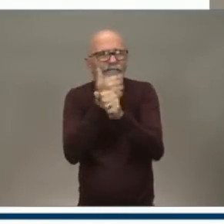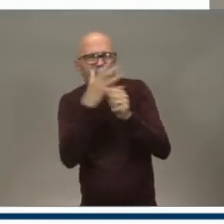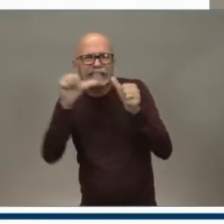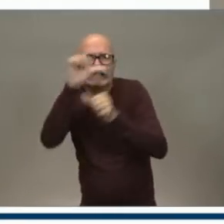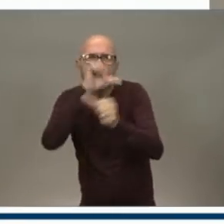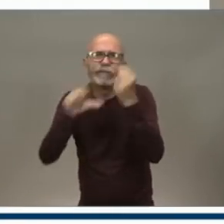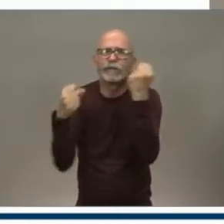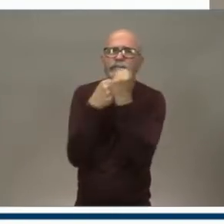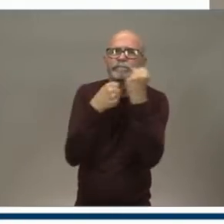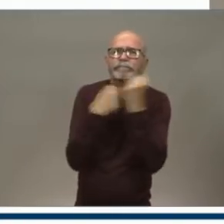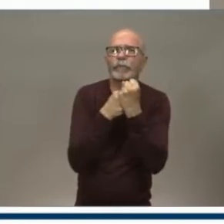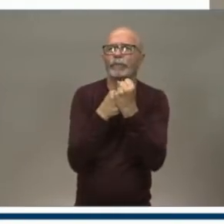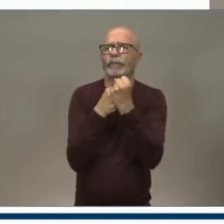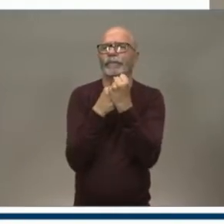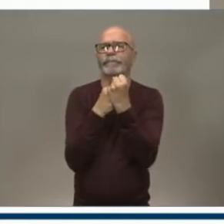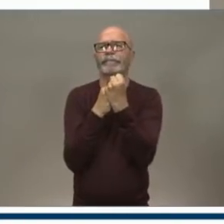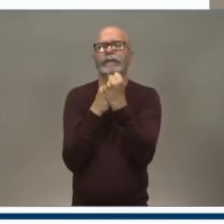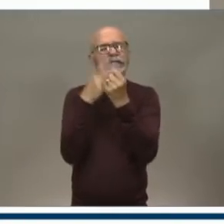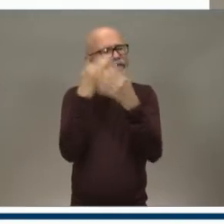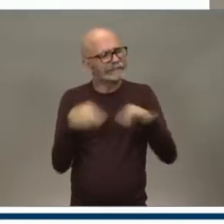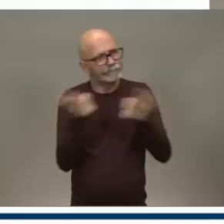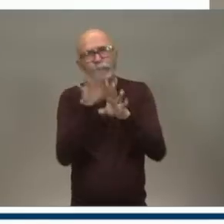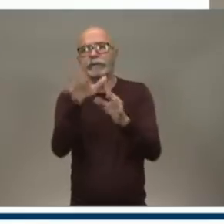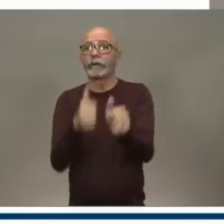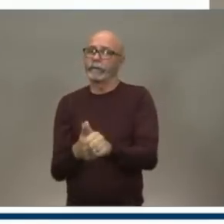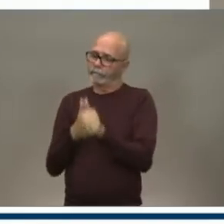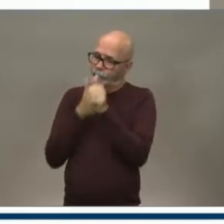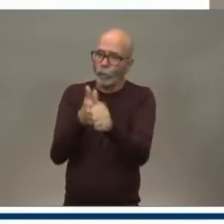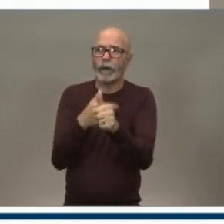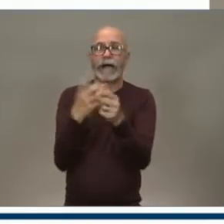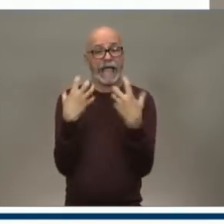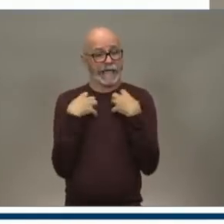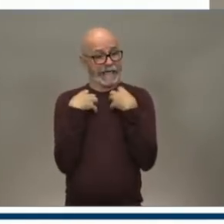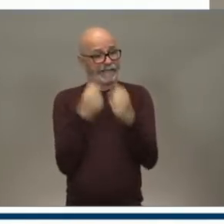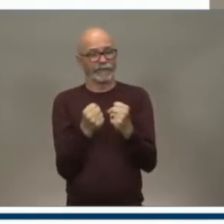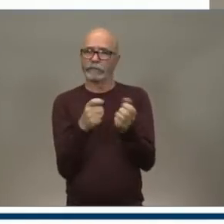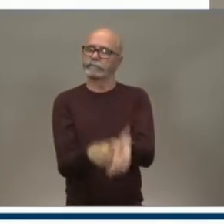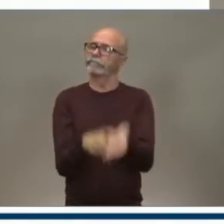health measures. And I'm going to go through the list again. You may be tired of it, but